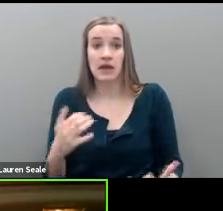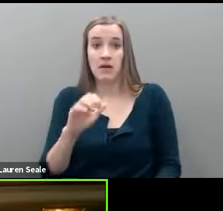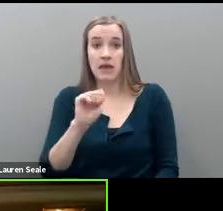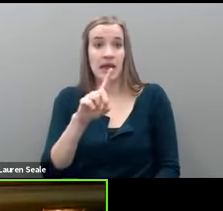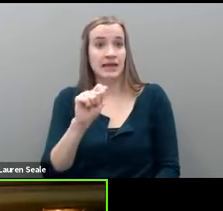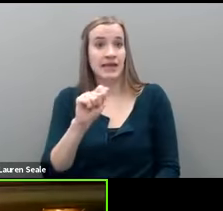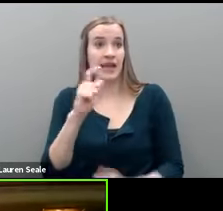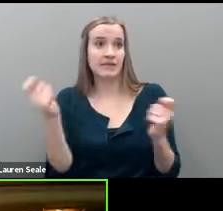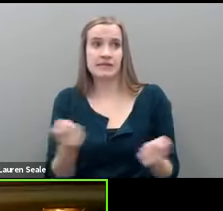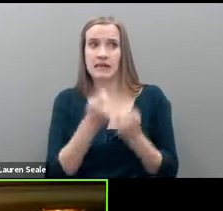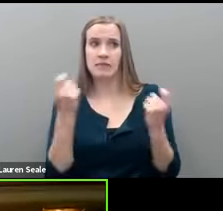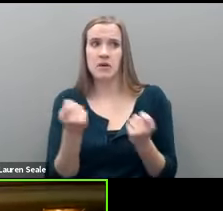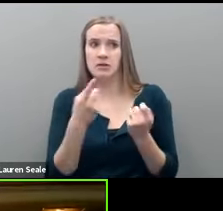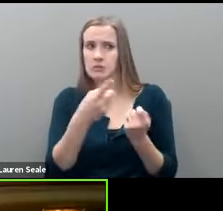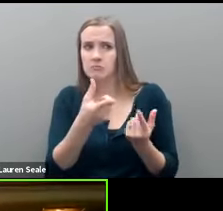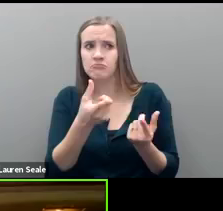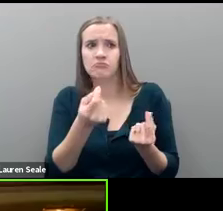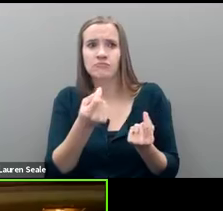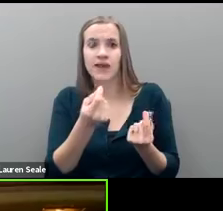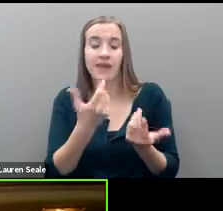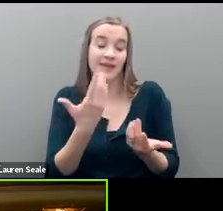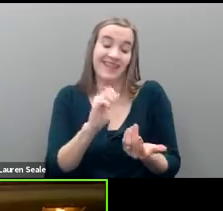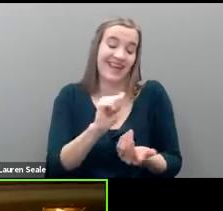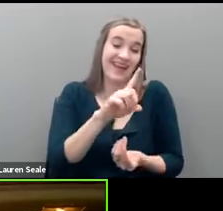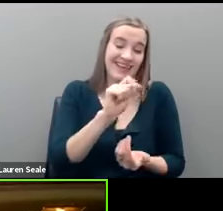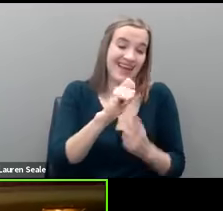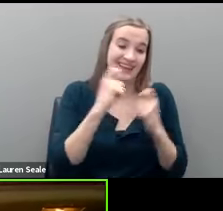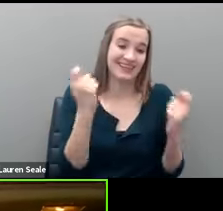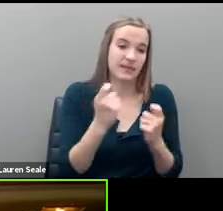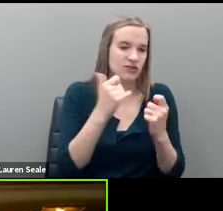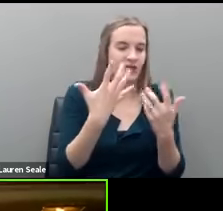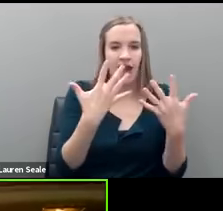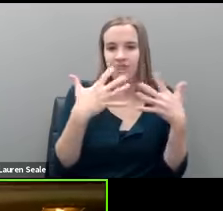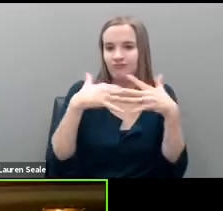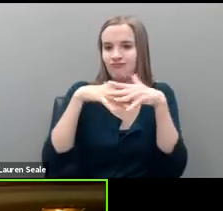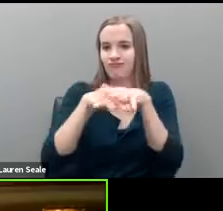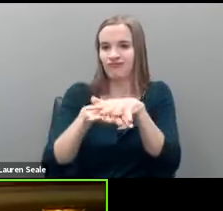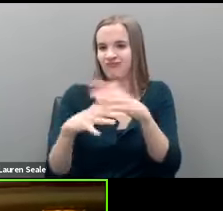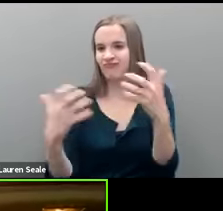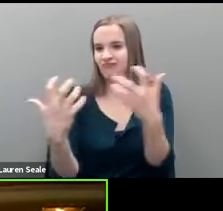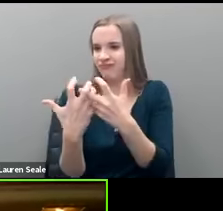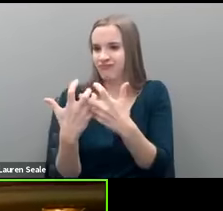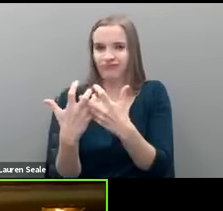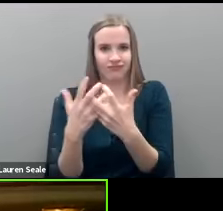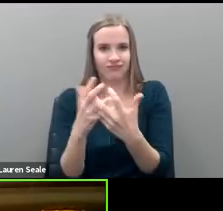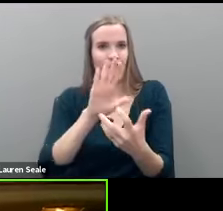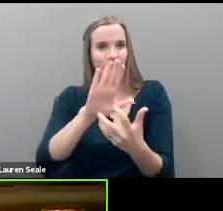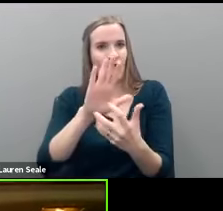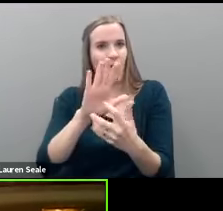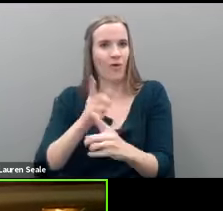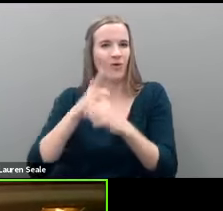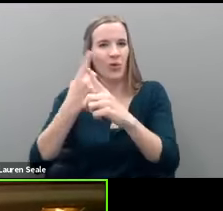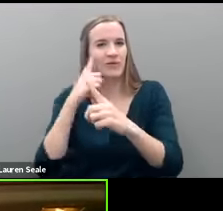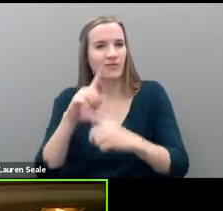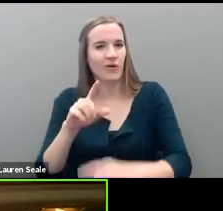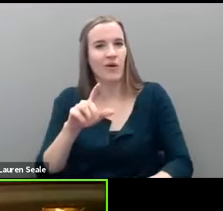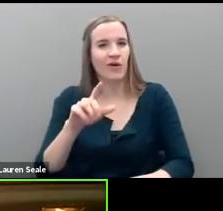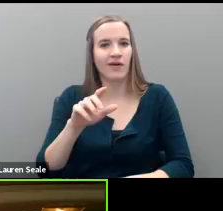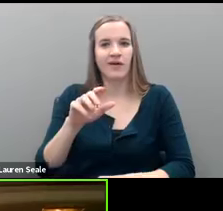just kind of threads into your being as an organization and also as a person. So what are some of the highlights